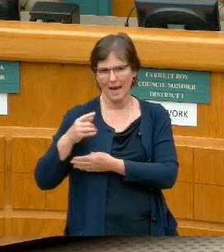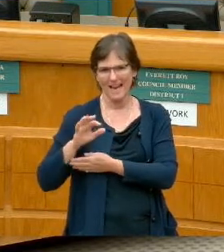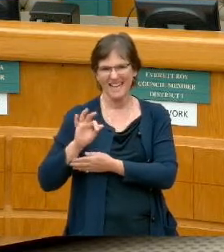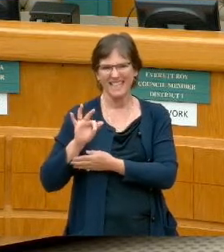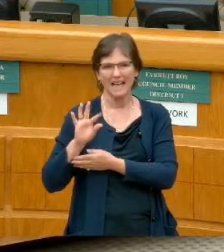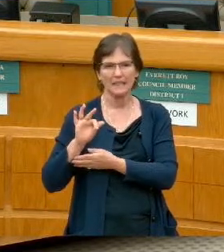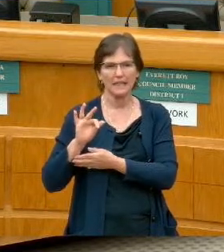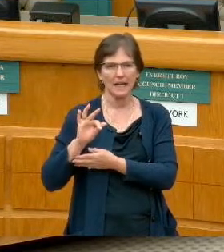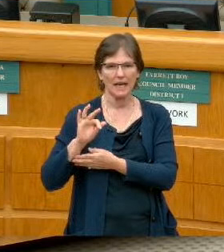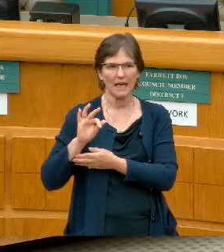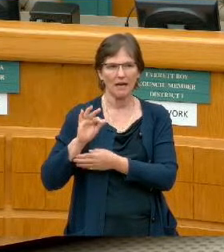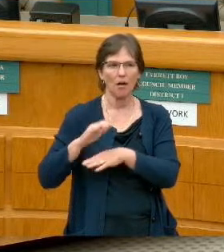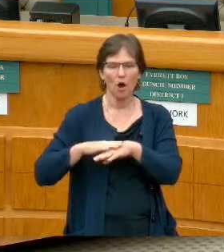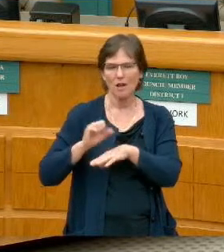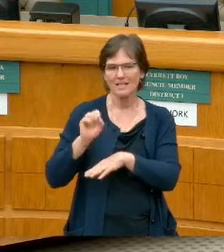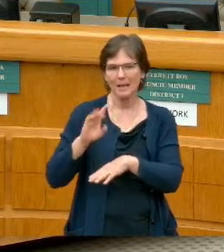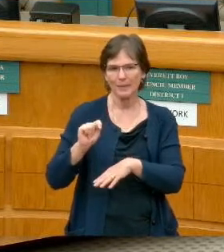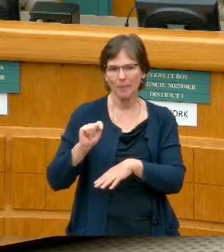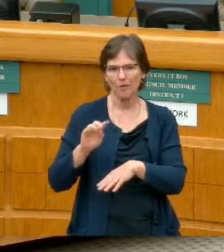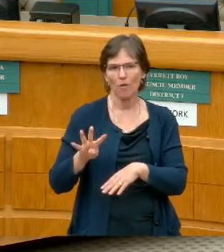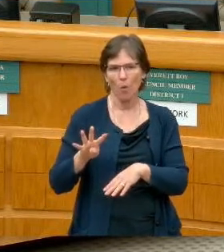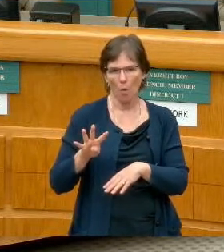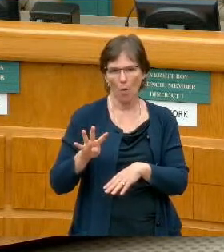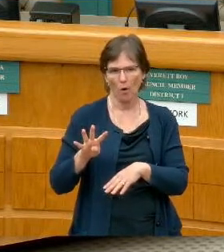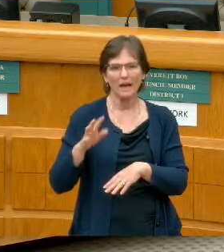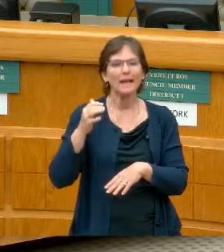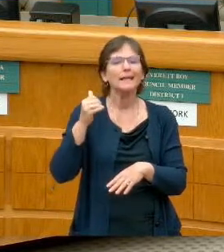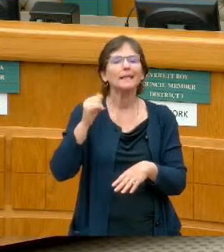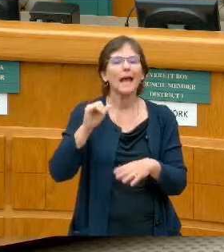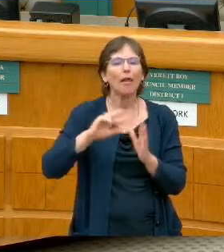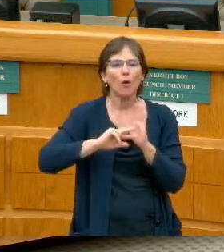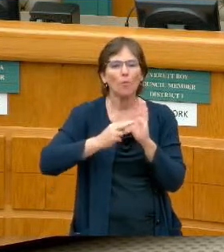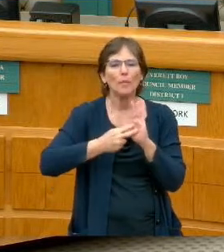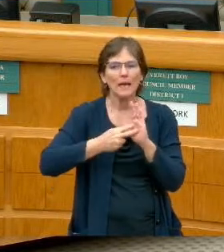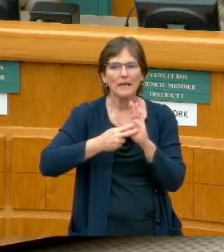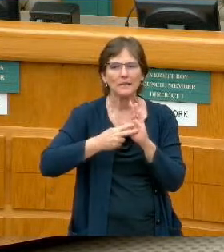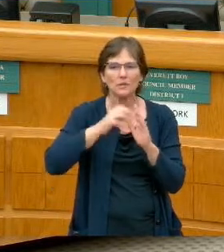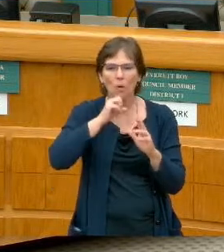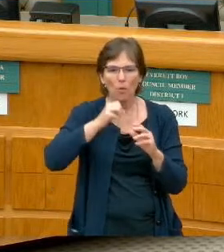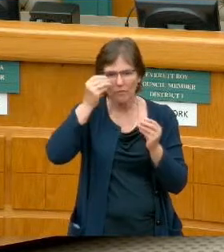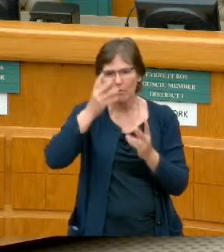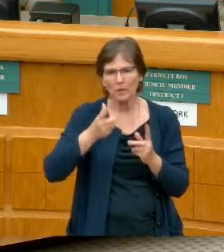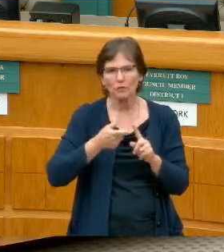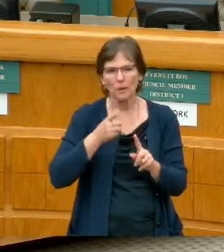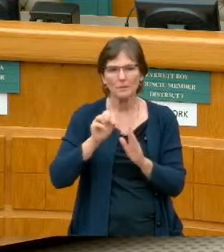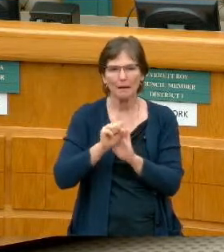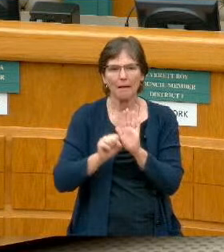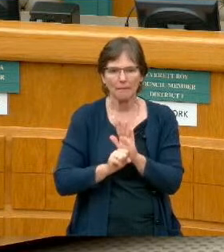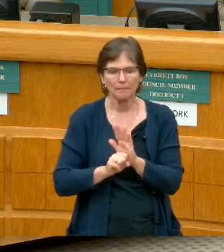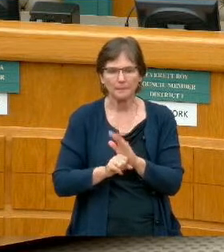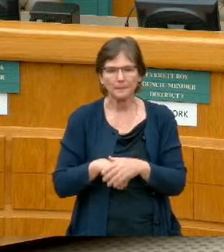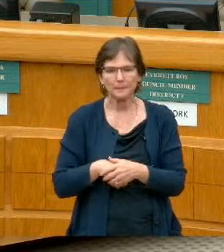that's what we're trying to show with the yellow bar graph. Next slide, please.